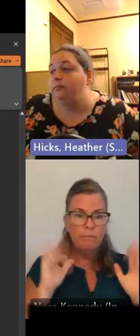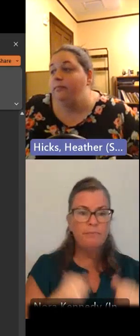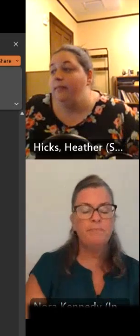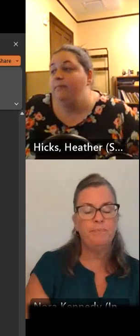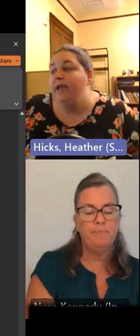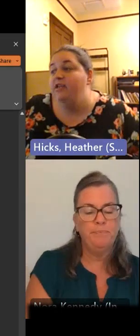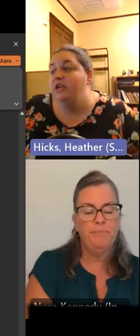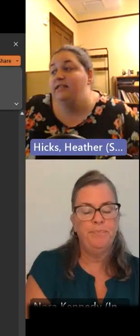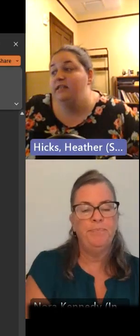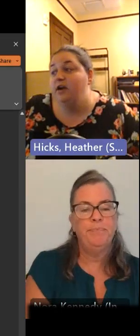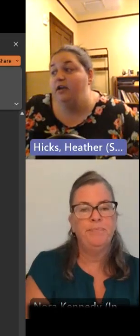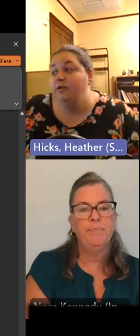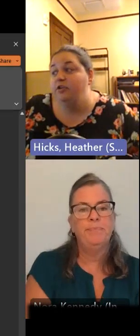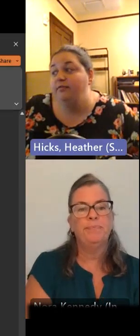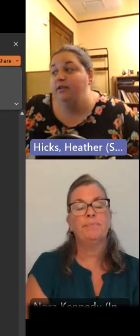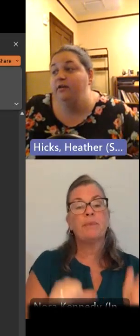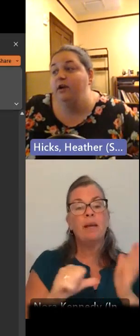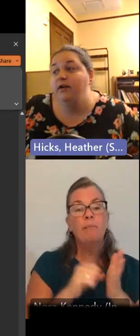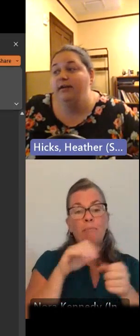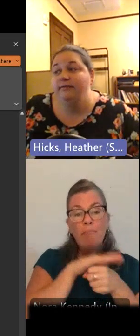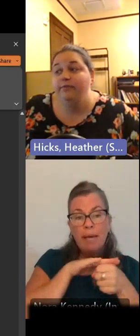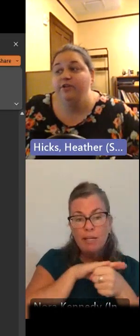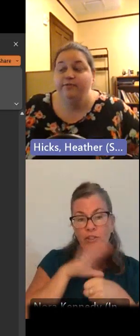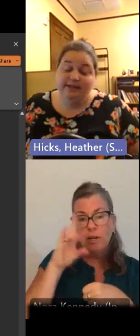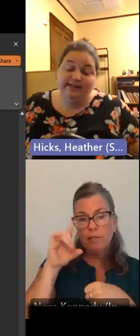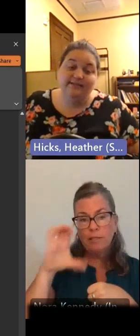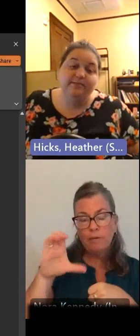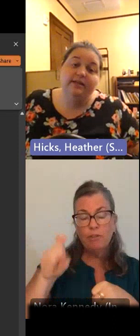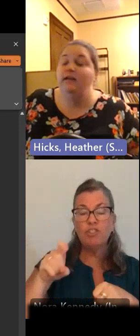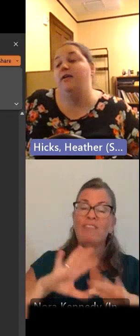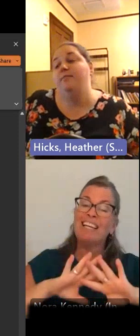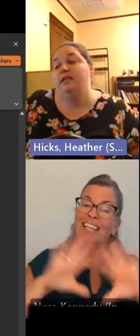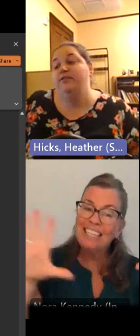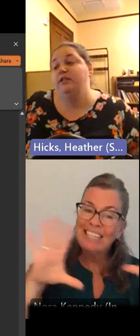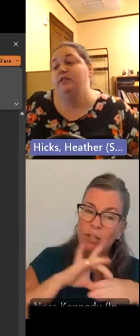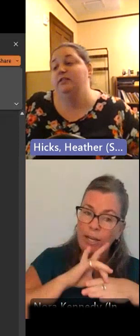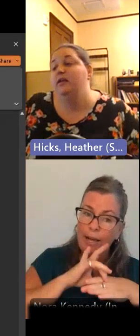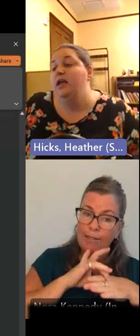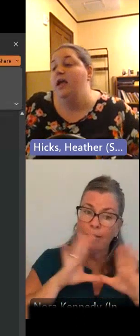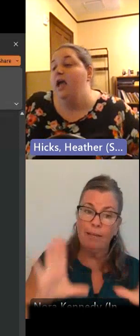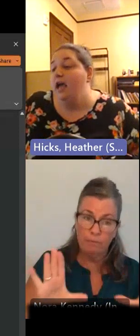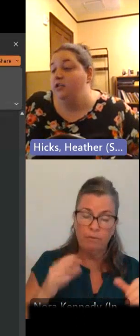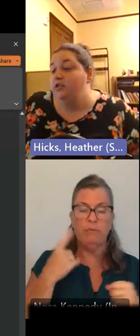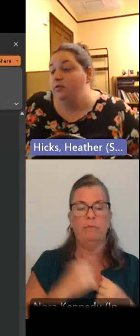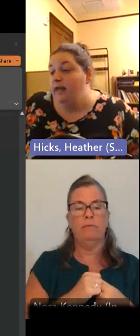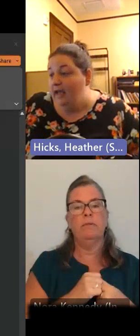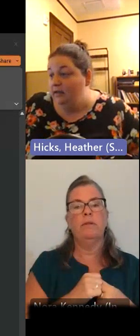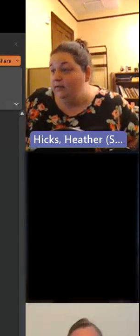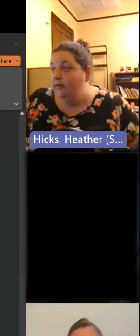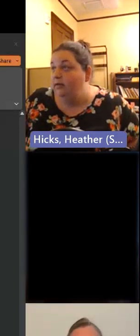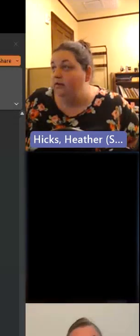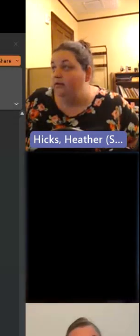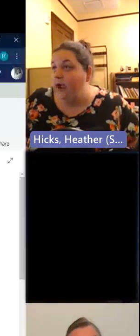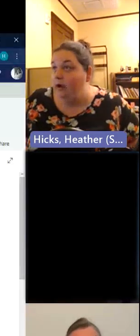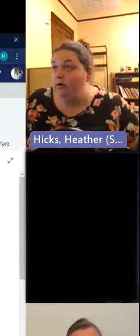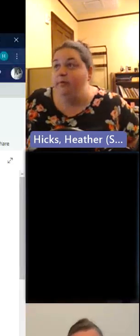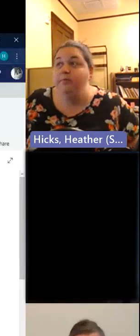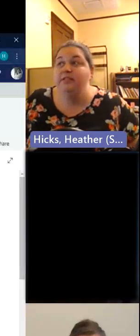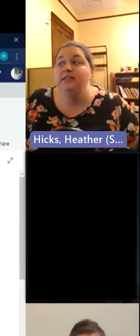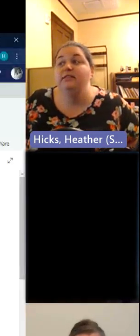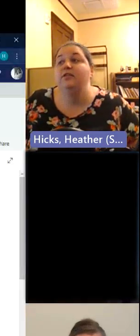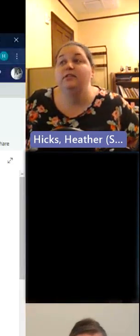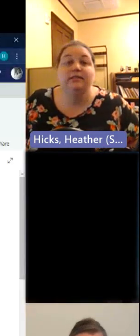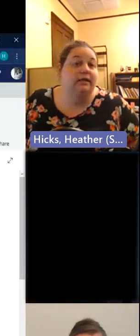smaller. Page sites and documents should have clear contact information for accessibility accommodations. And so that, for